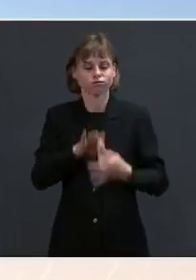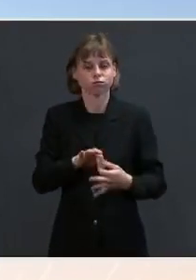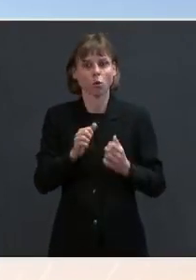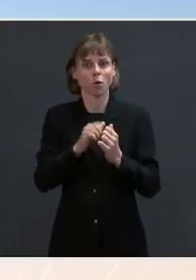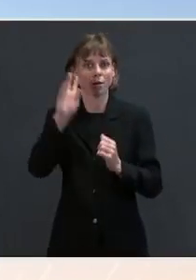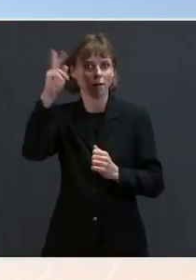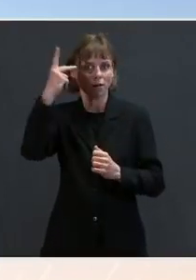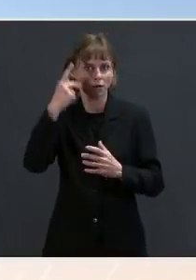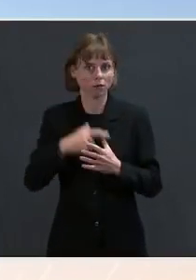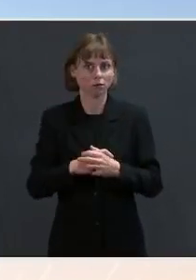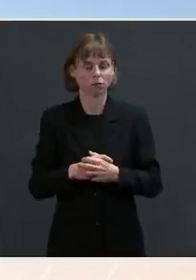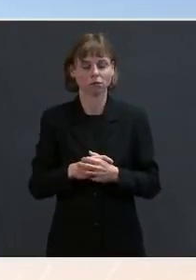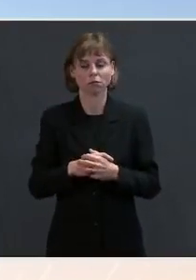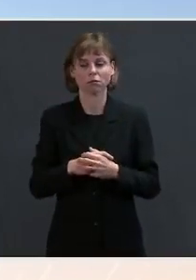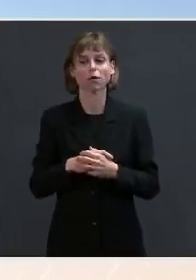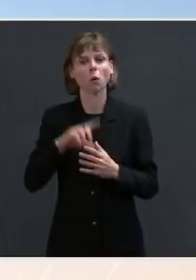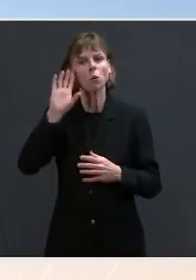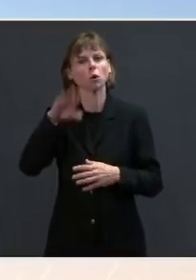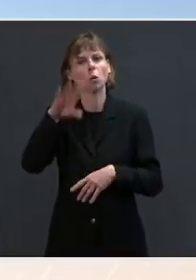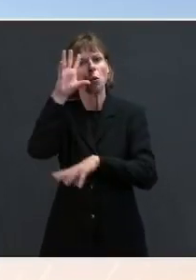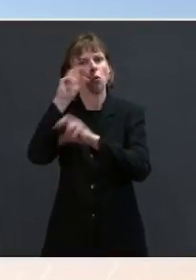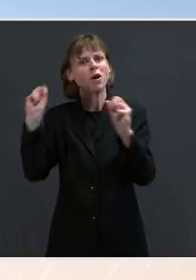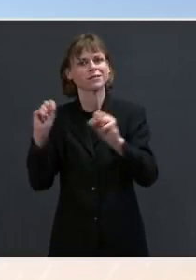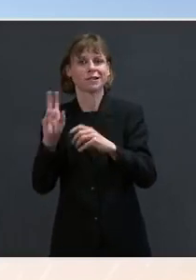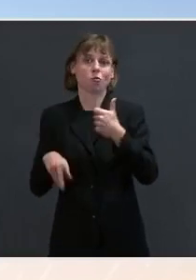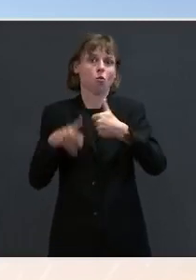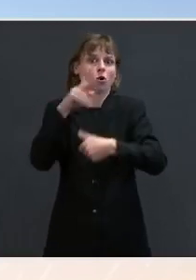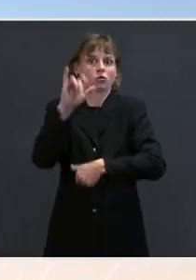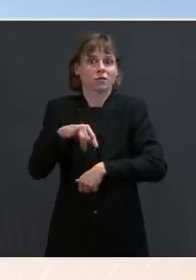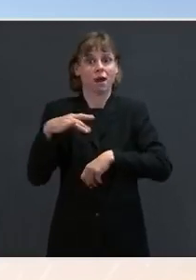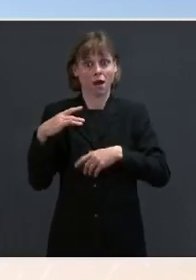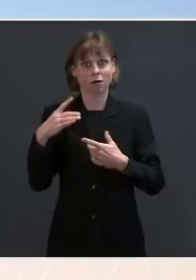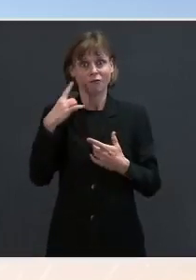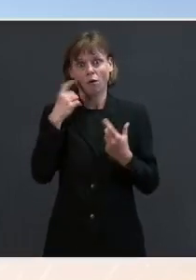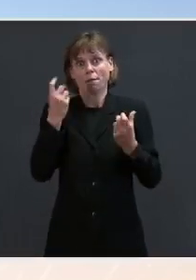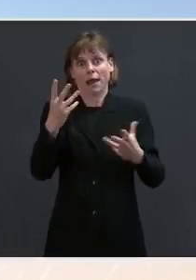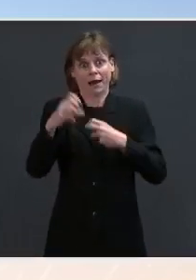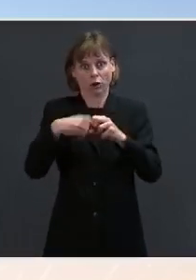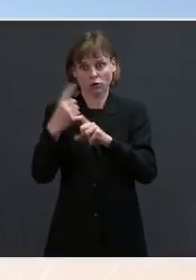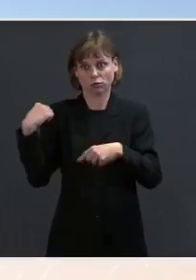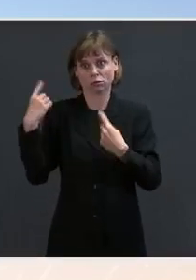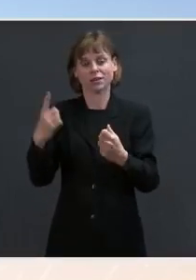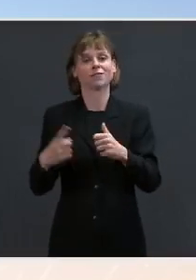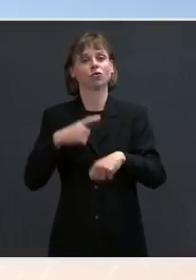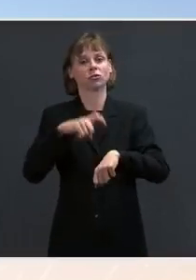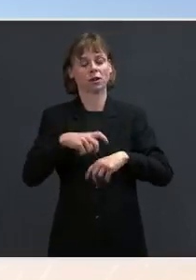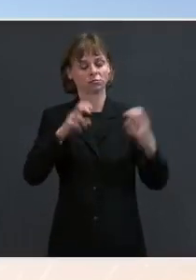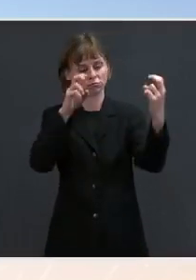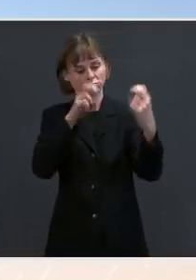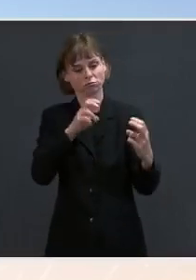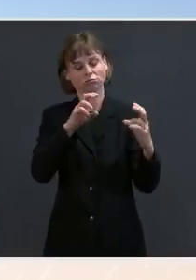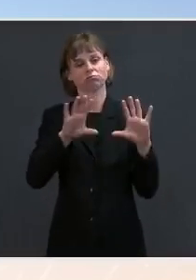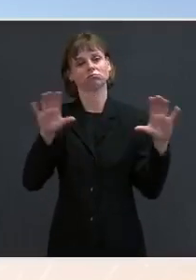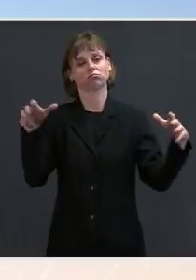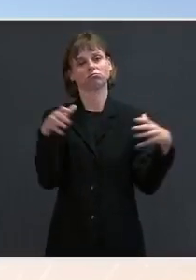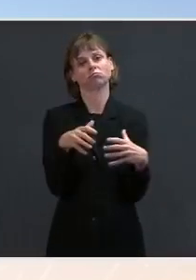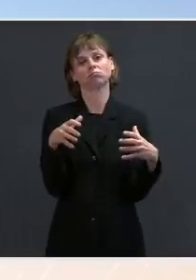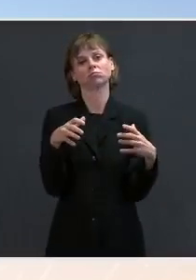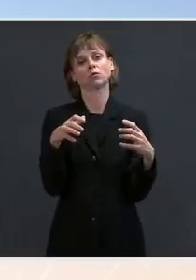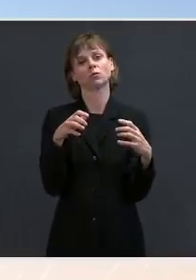President's, as we all know, for many, many years, and this is his first engagement with members of Congress in the Oval Office about